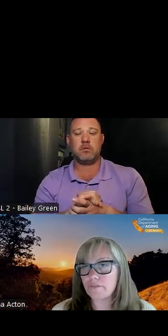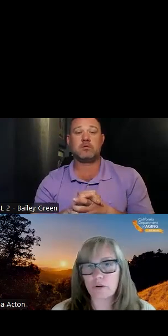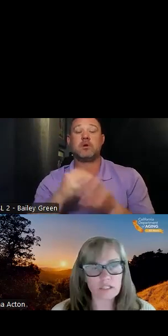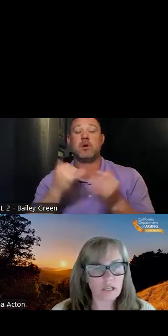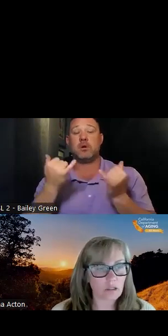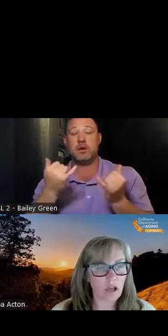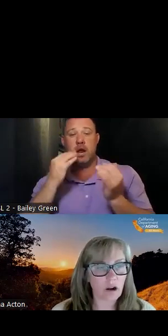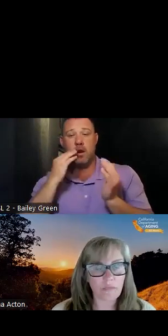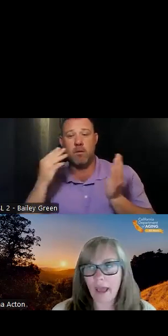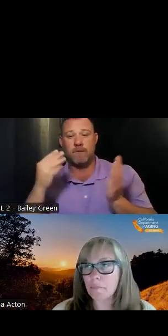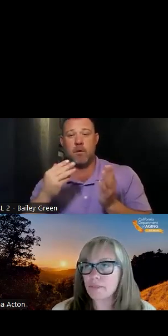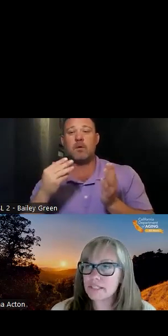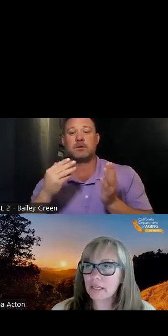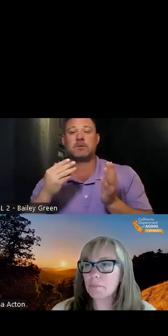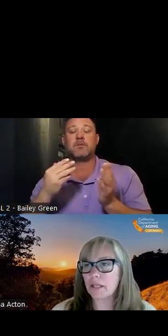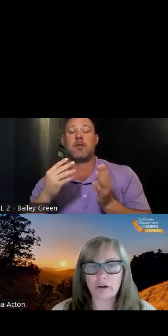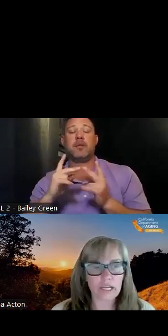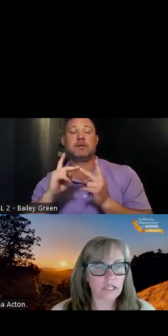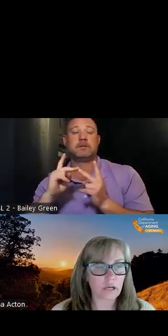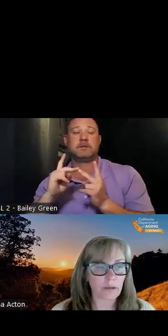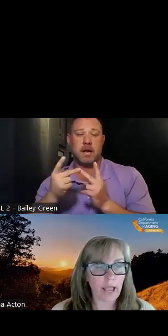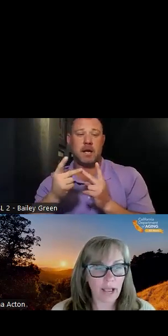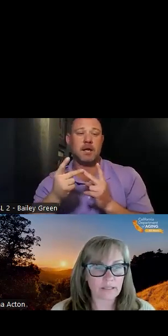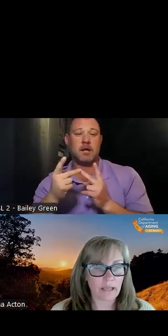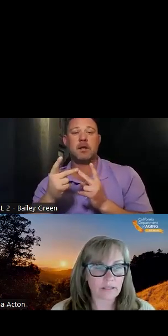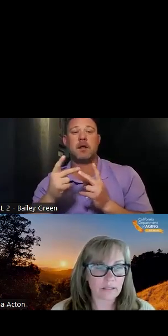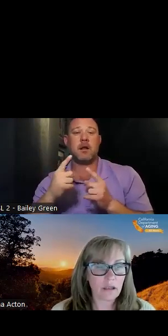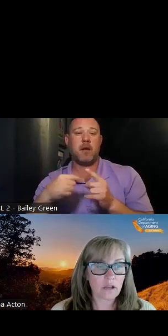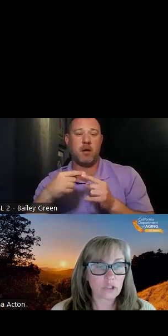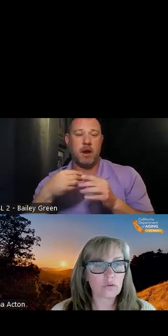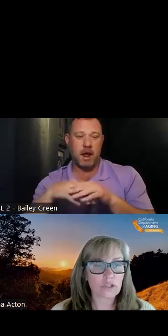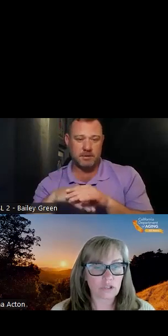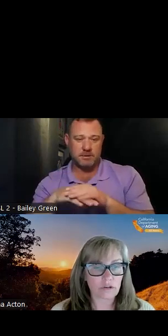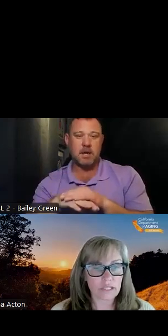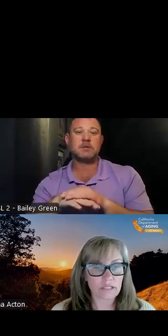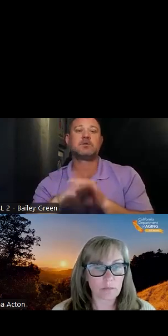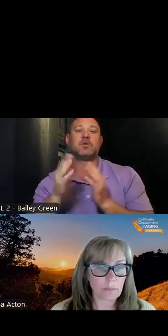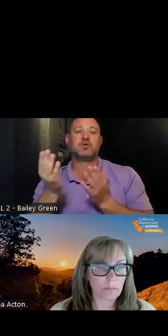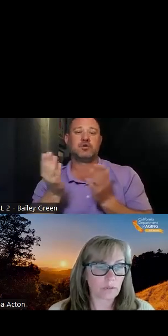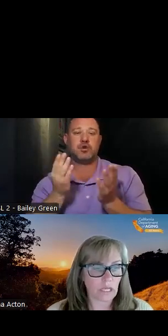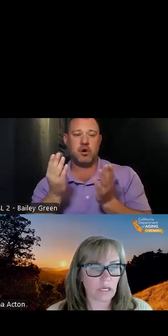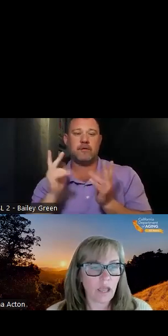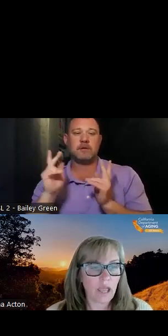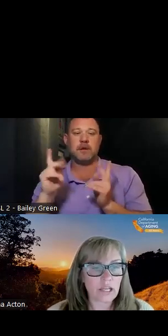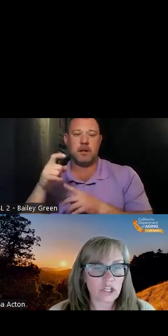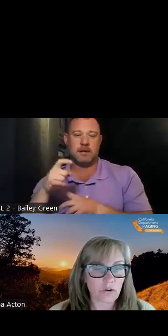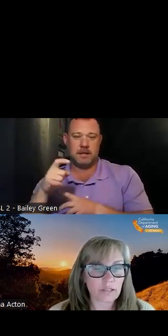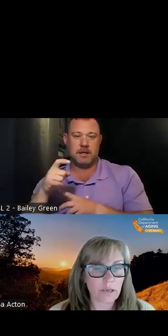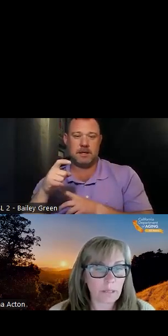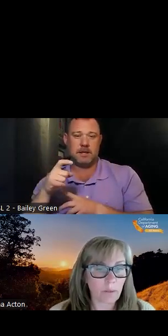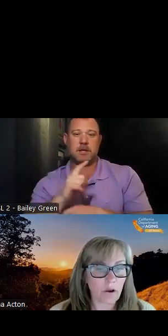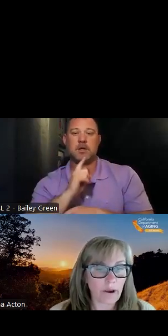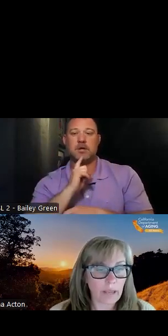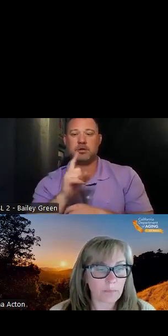really focus a lot on that. But the second pillar is around access to the services that people need, ensuring